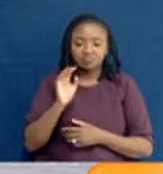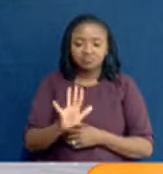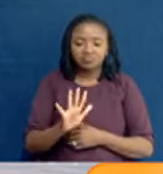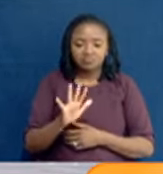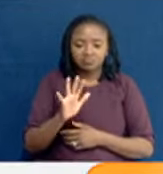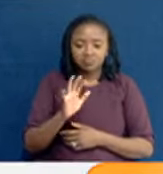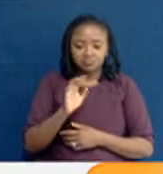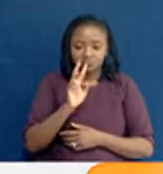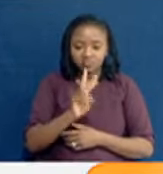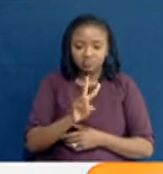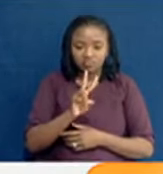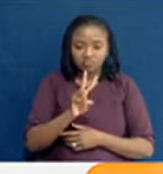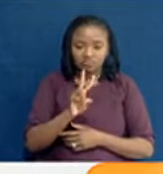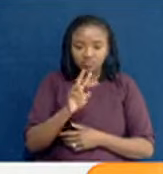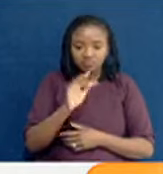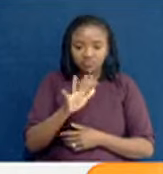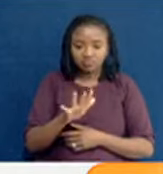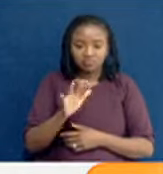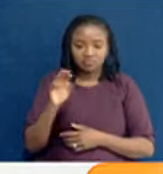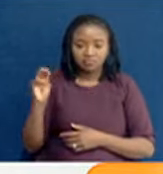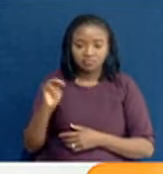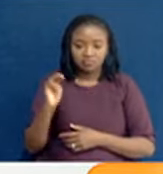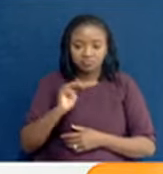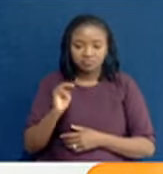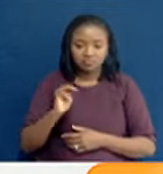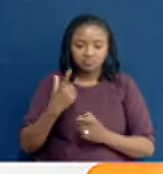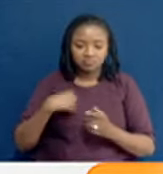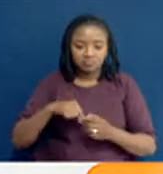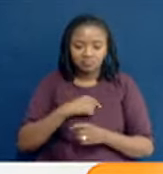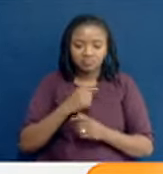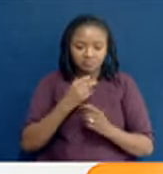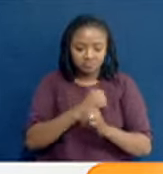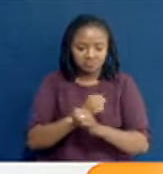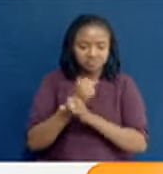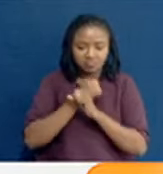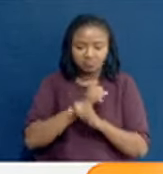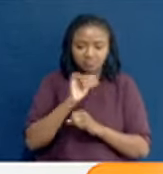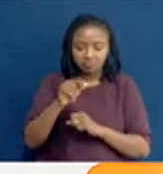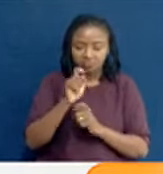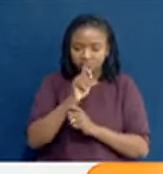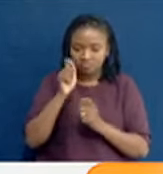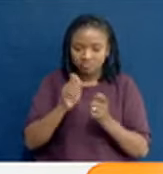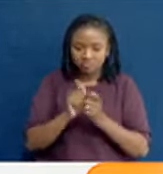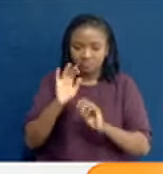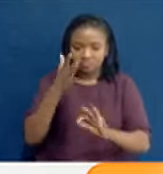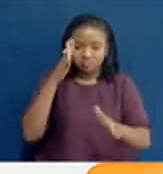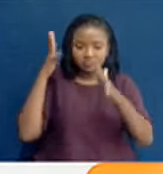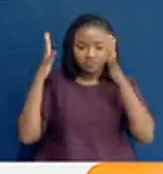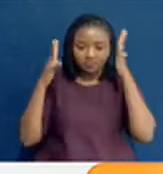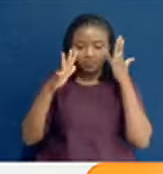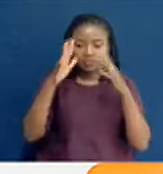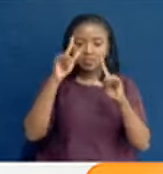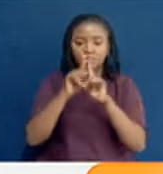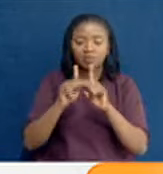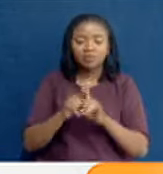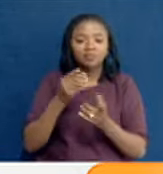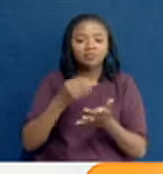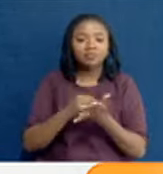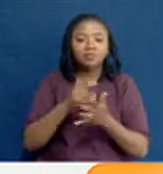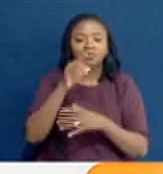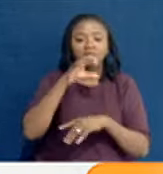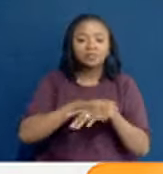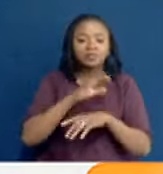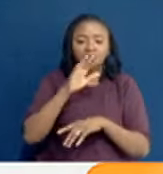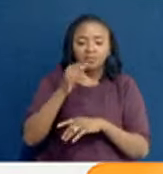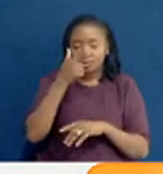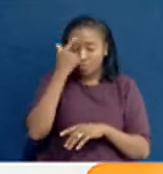25 million. In making sure that you safeguard, you know, that particular forest, vis-a-vis the amount of money that you get at the end of the day,